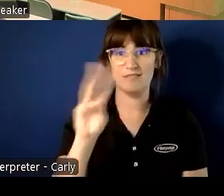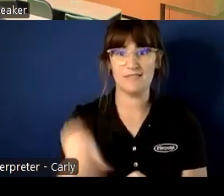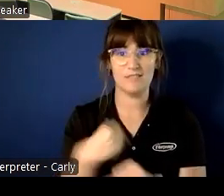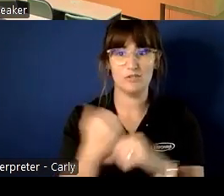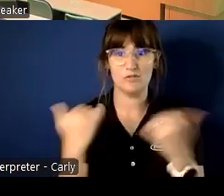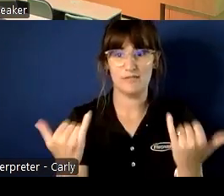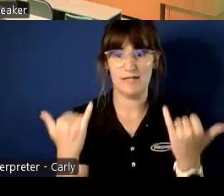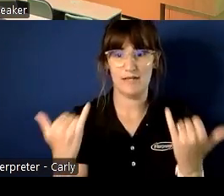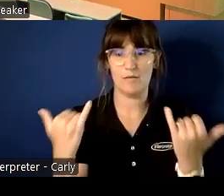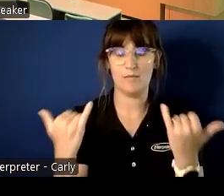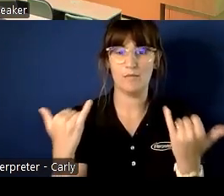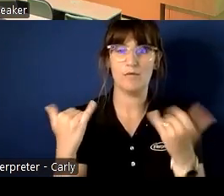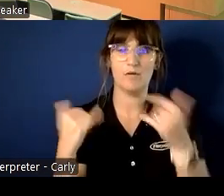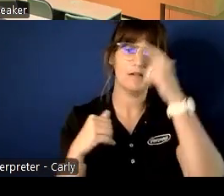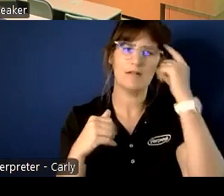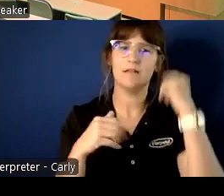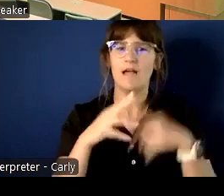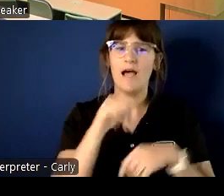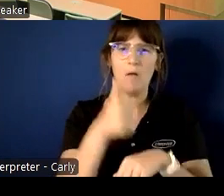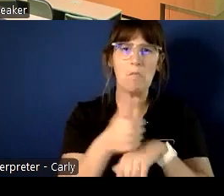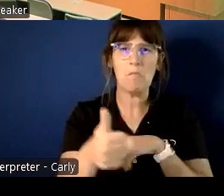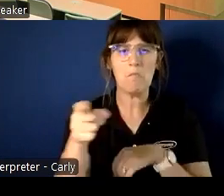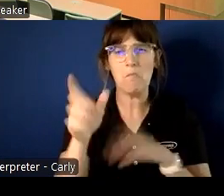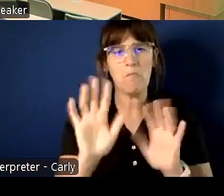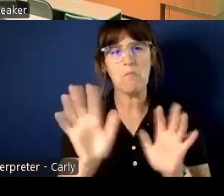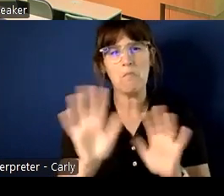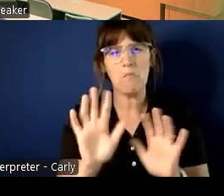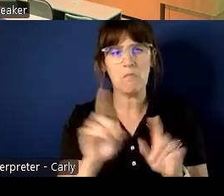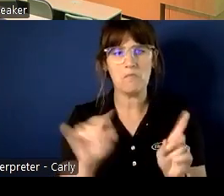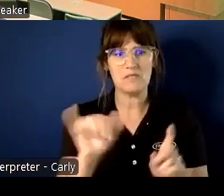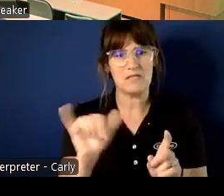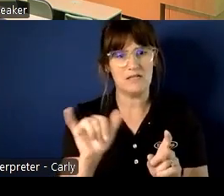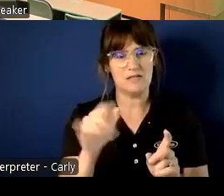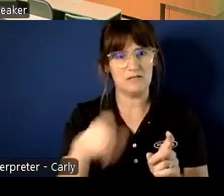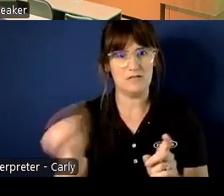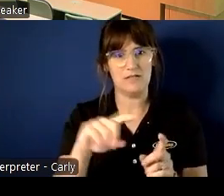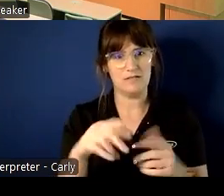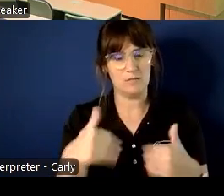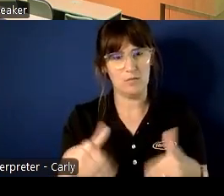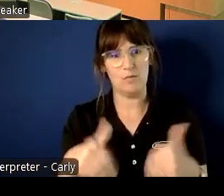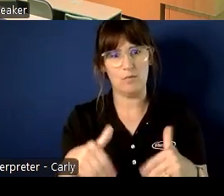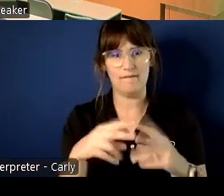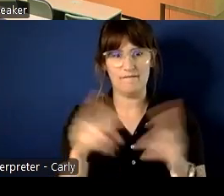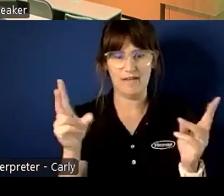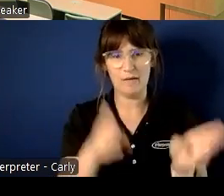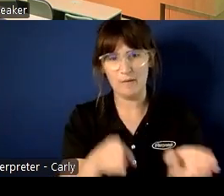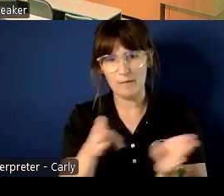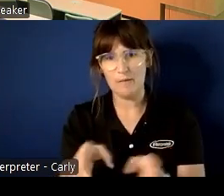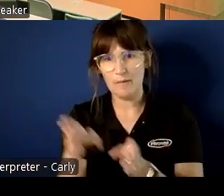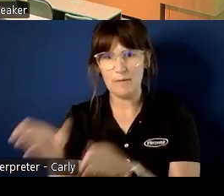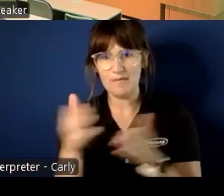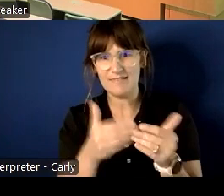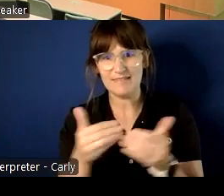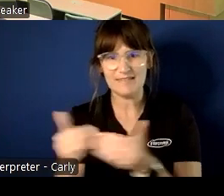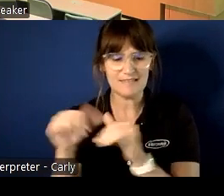like, and I don't blame you. It's like you guys are very siloed, right? Like even the payment system itself is very siloed, right? So we have